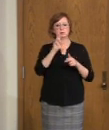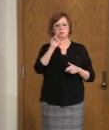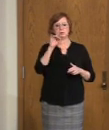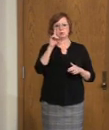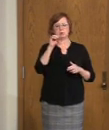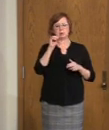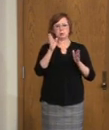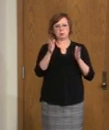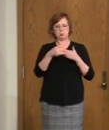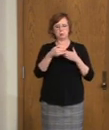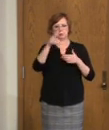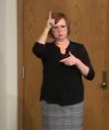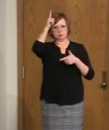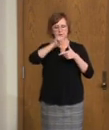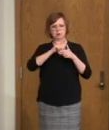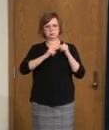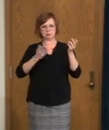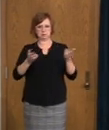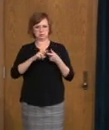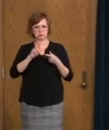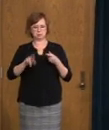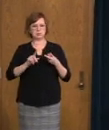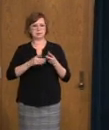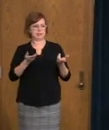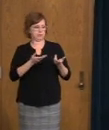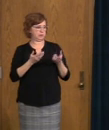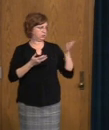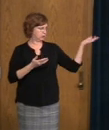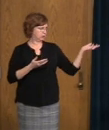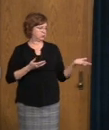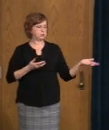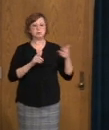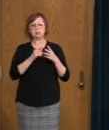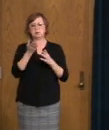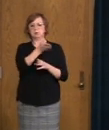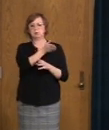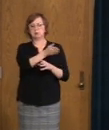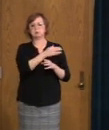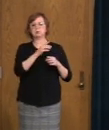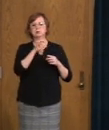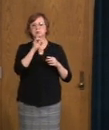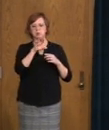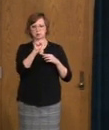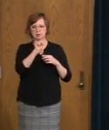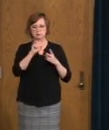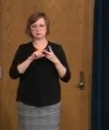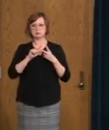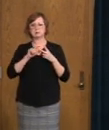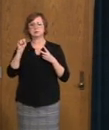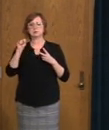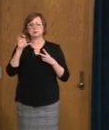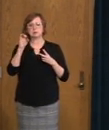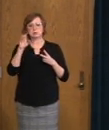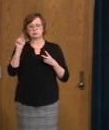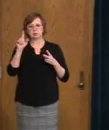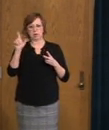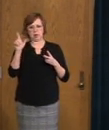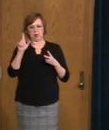in Regina, and with me is Dr. Shahab, Chief Medical Health Officer, and Saskatchewan Health Authority CEO, Scott